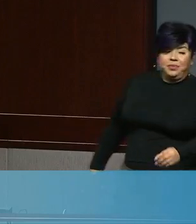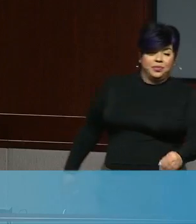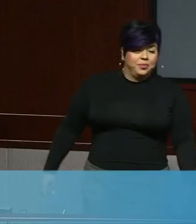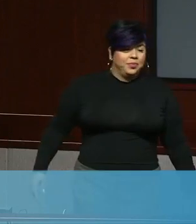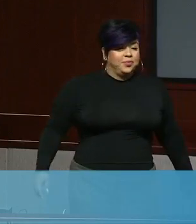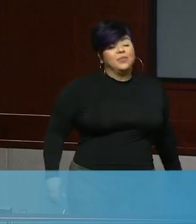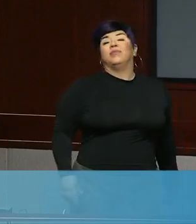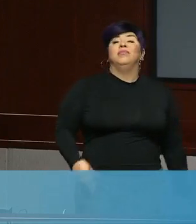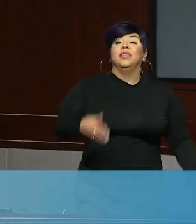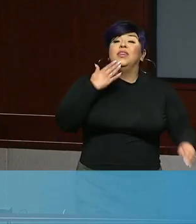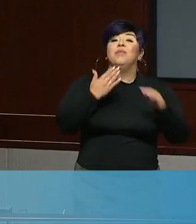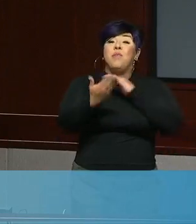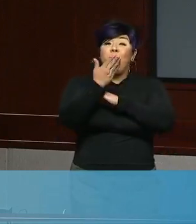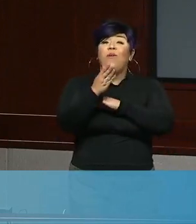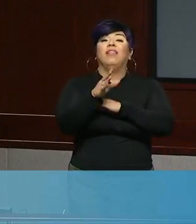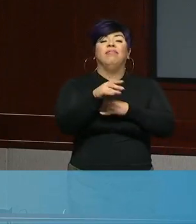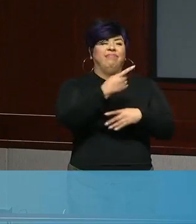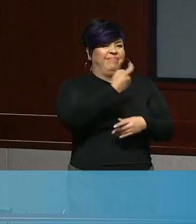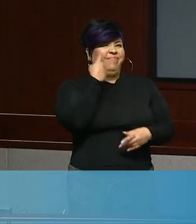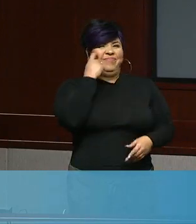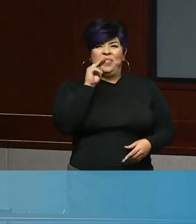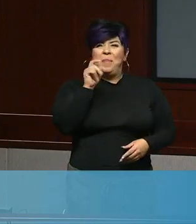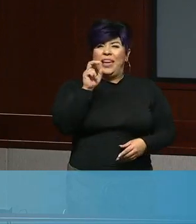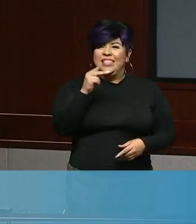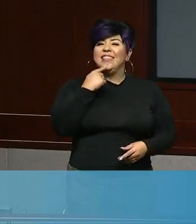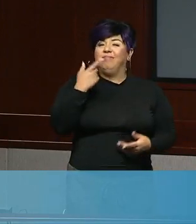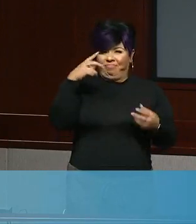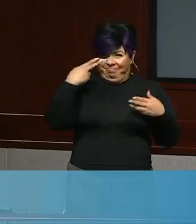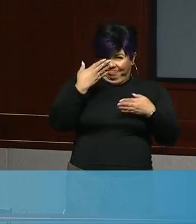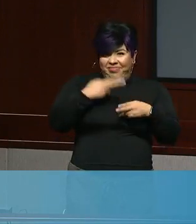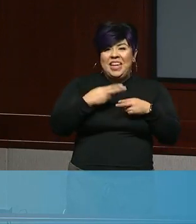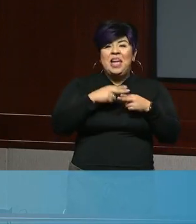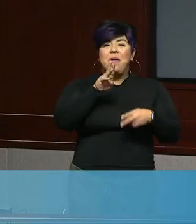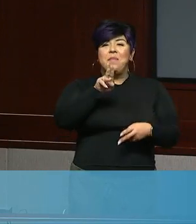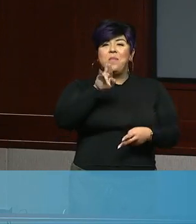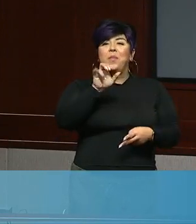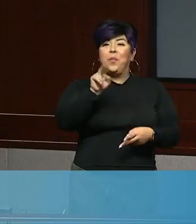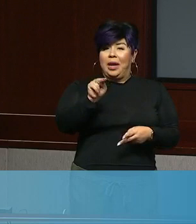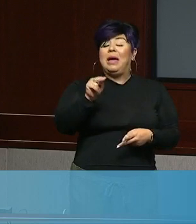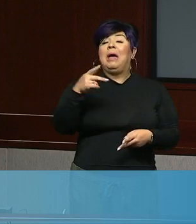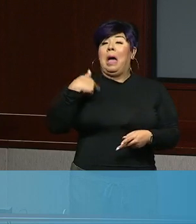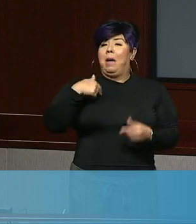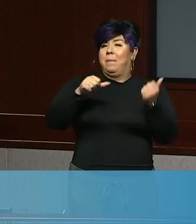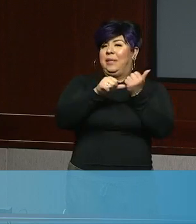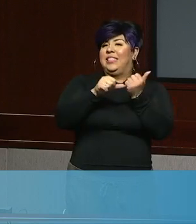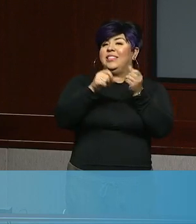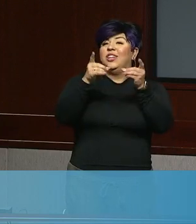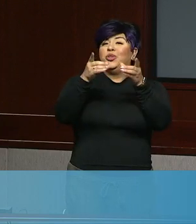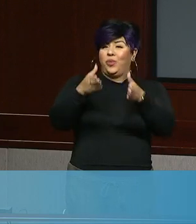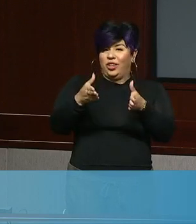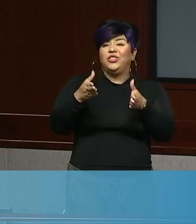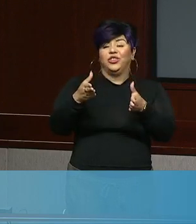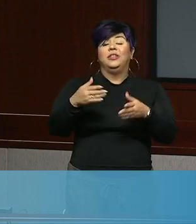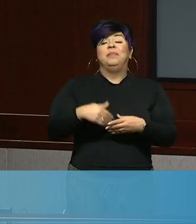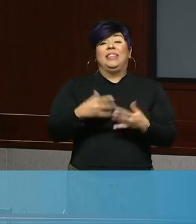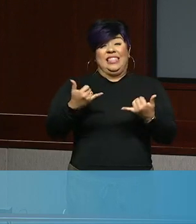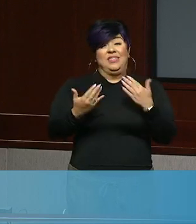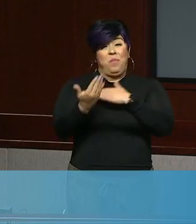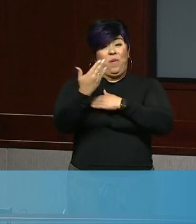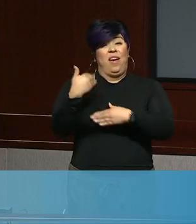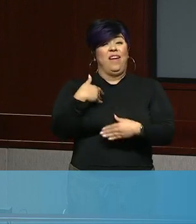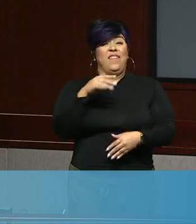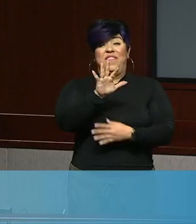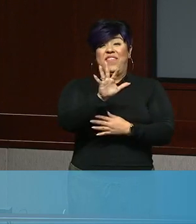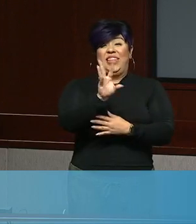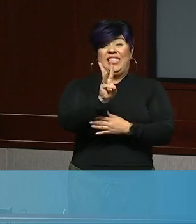Good morning. As Megan said, my name is Bryn Kerrigan. I'm the Assistant Director of Kern County Public Health. This morning we're announcing 56 new